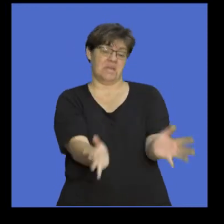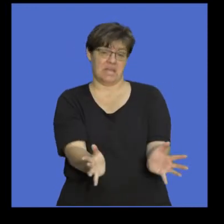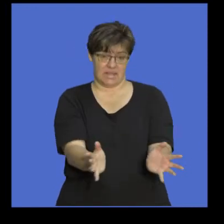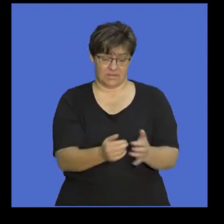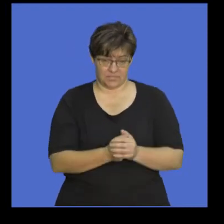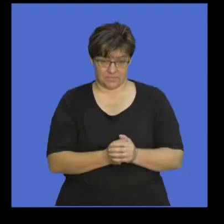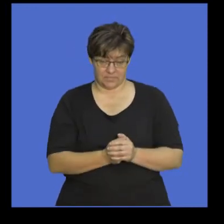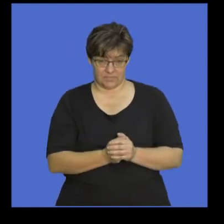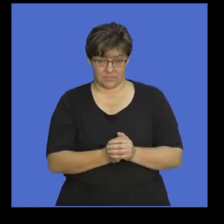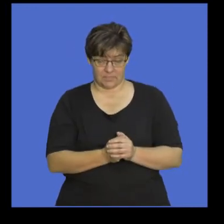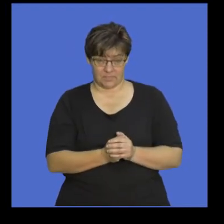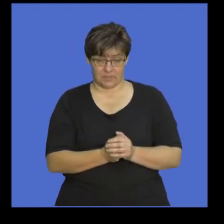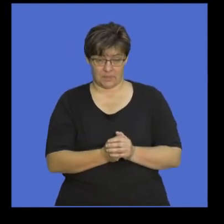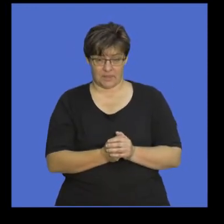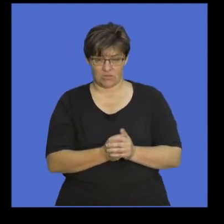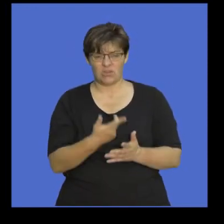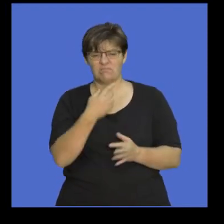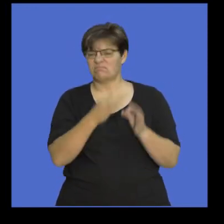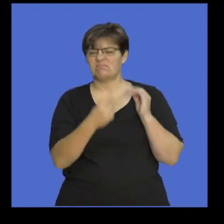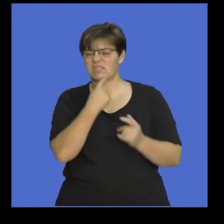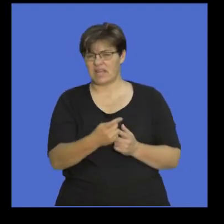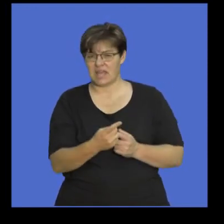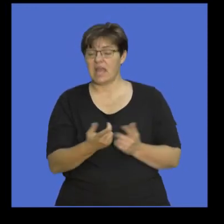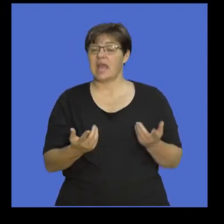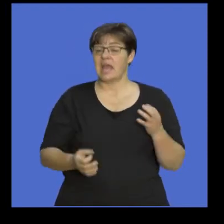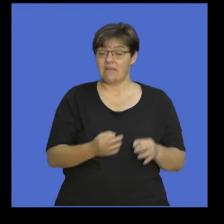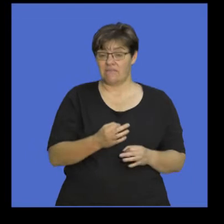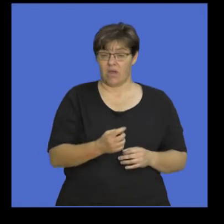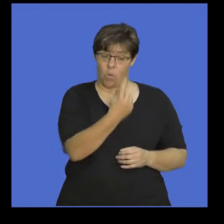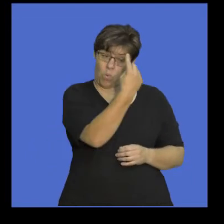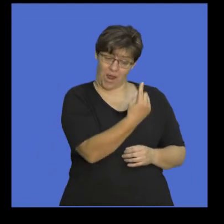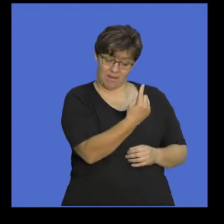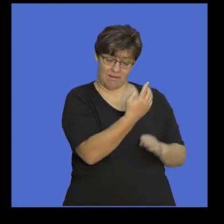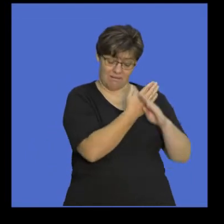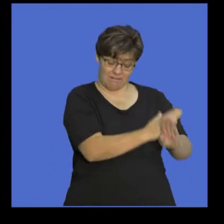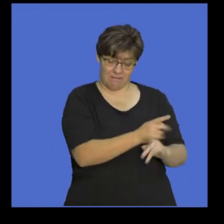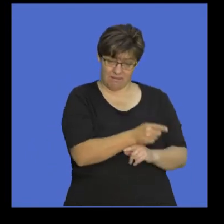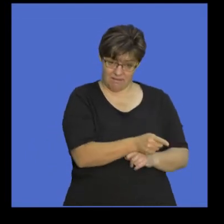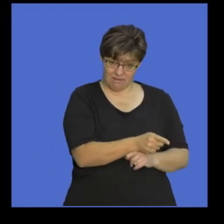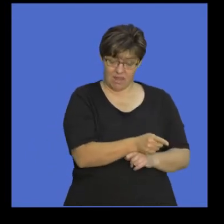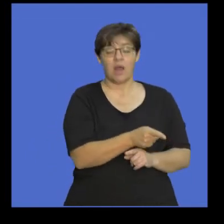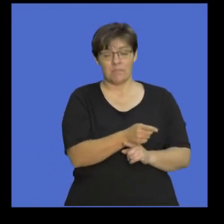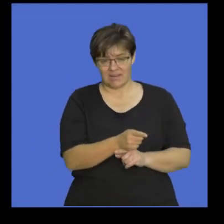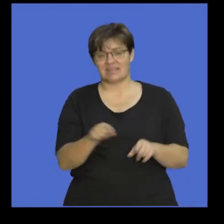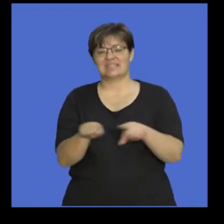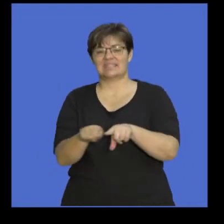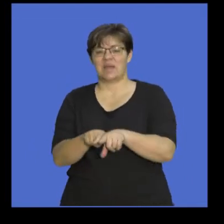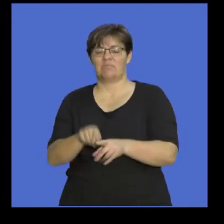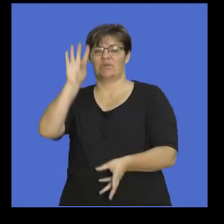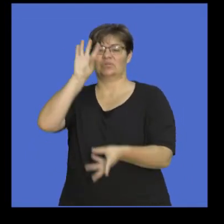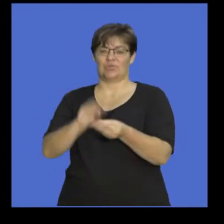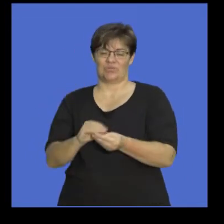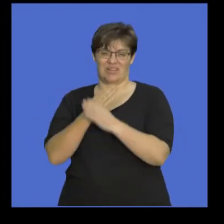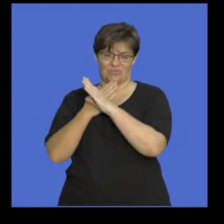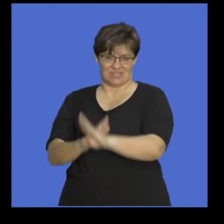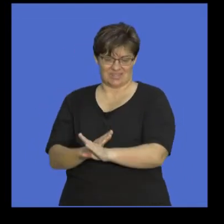only resistor in the circuit. So we're simply trying to say, as long as there is a single resistor, that resistor is